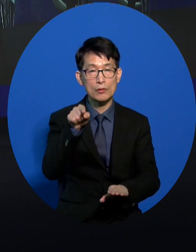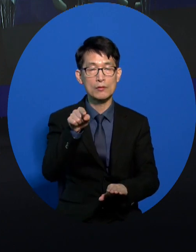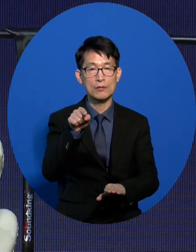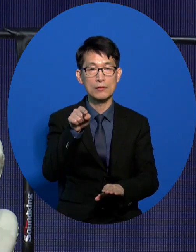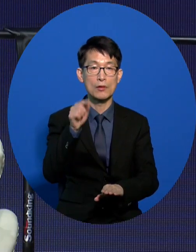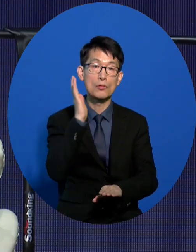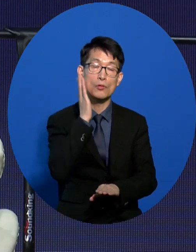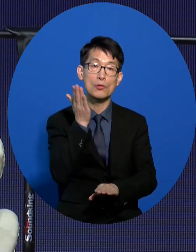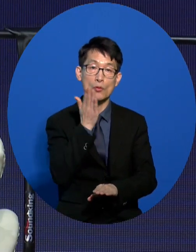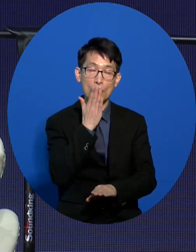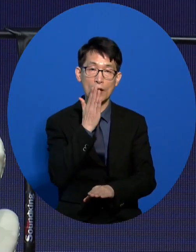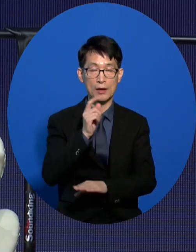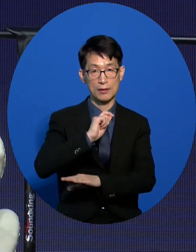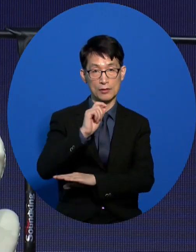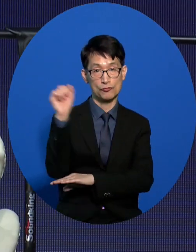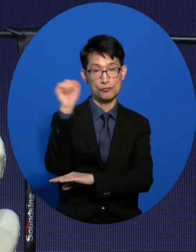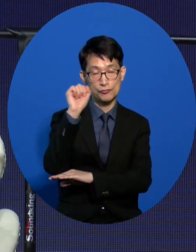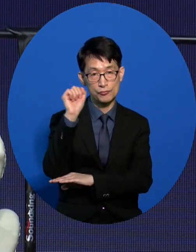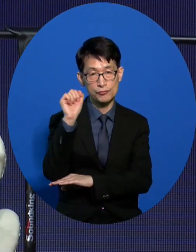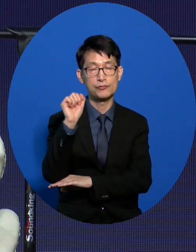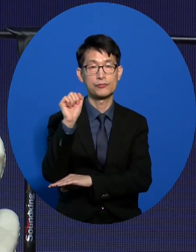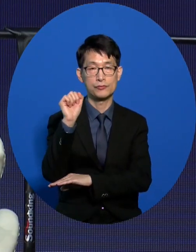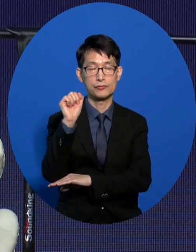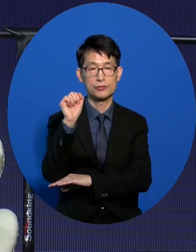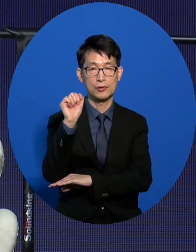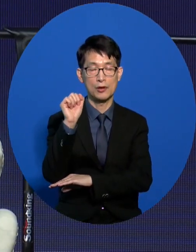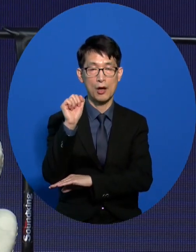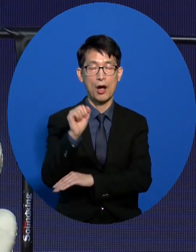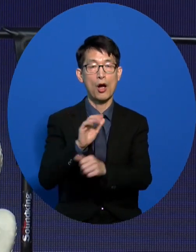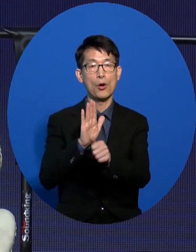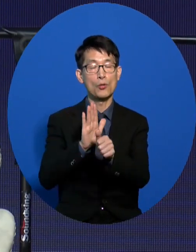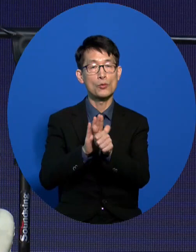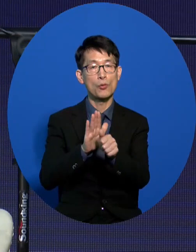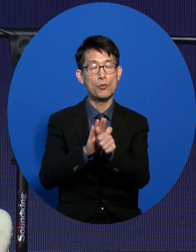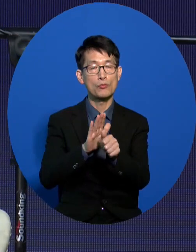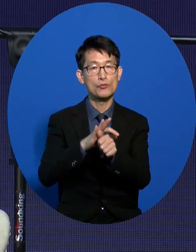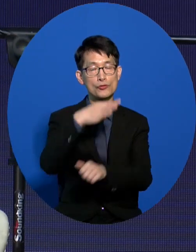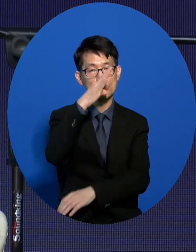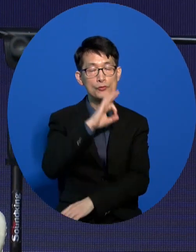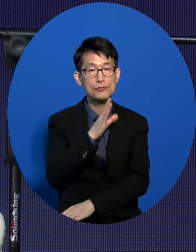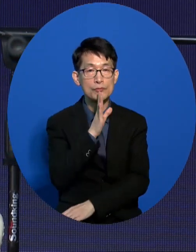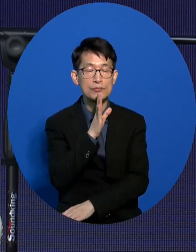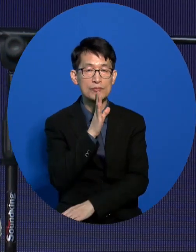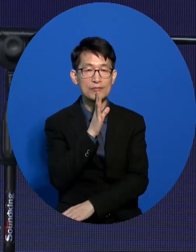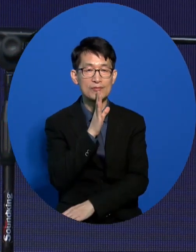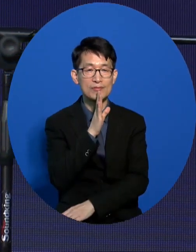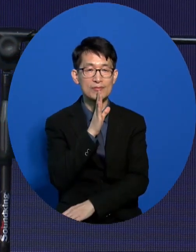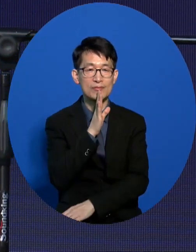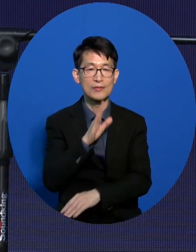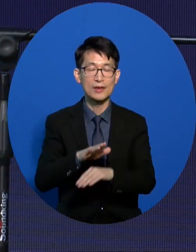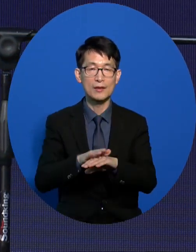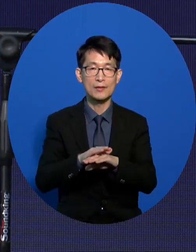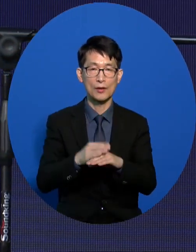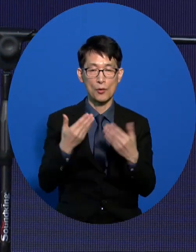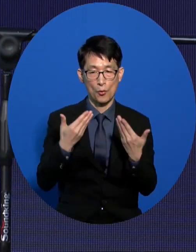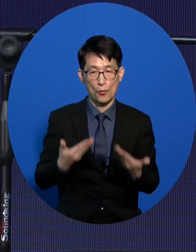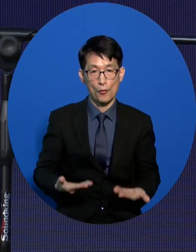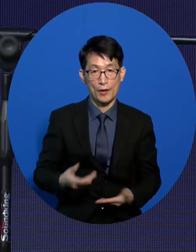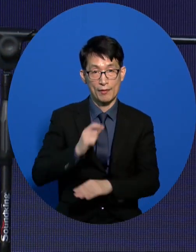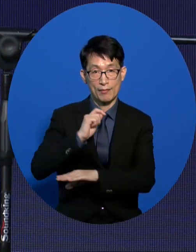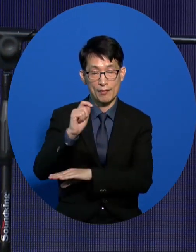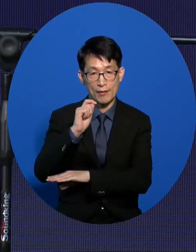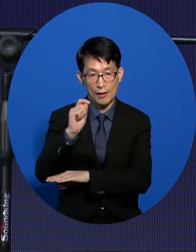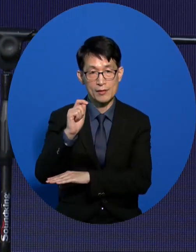because you have a very good system to improve the quality of life of the people with disabilities, especially those with the